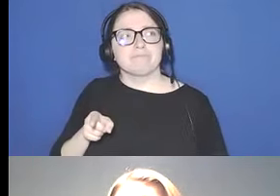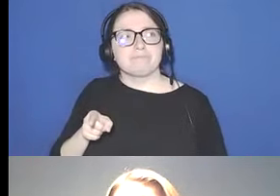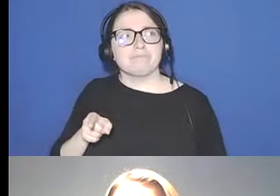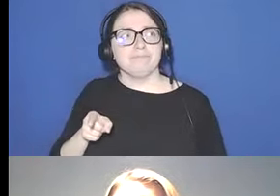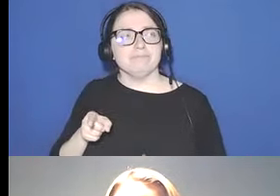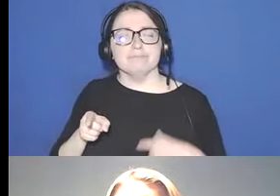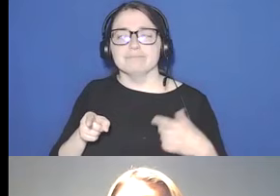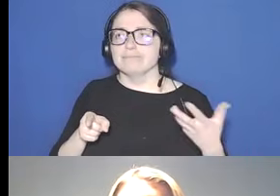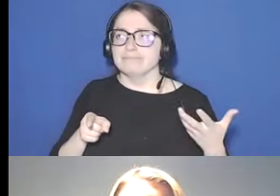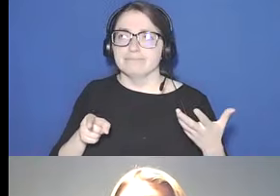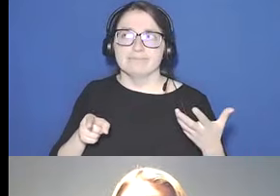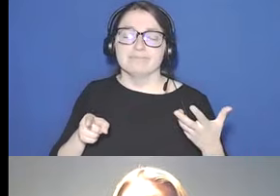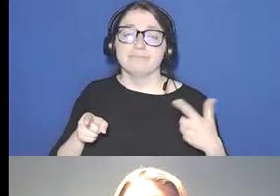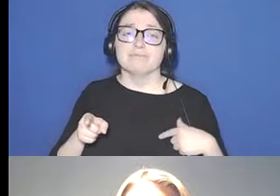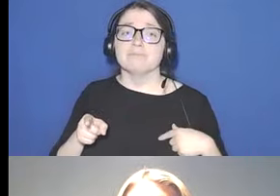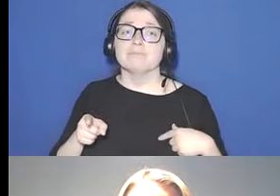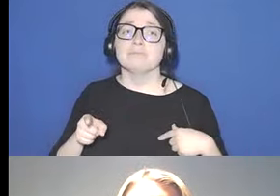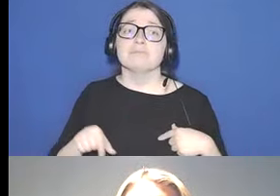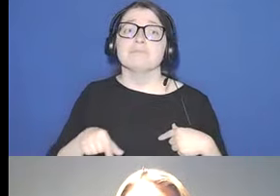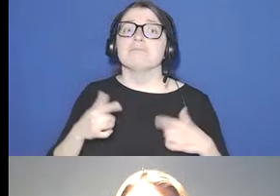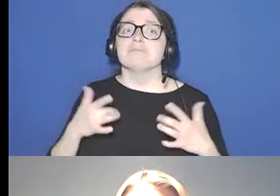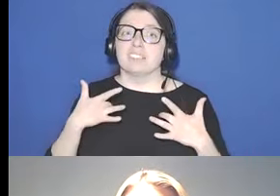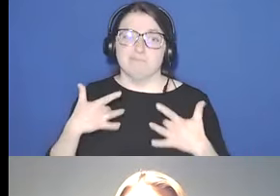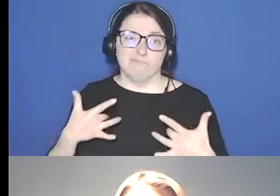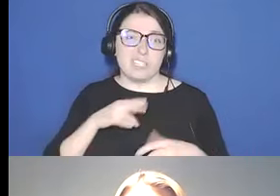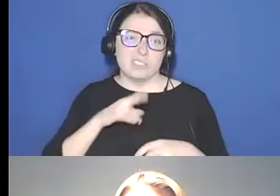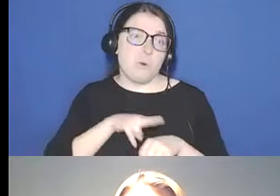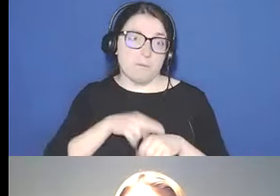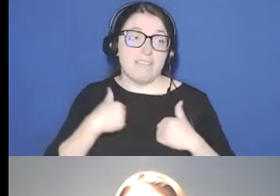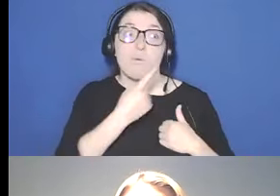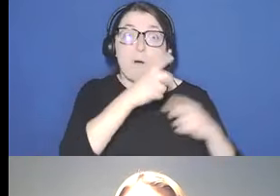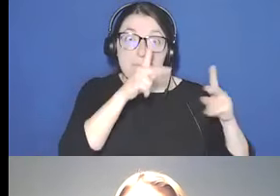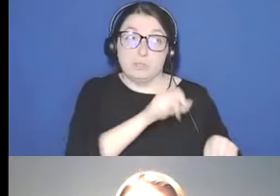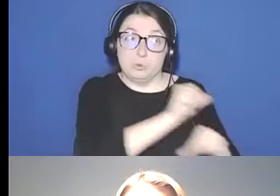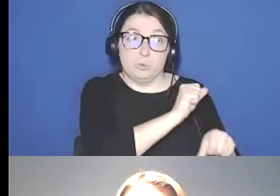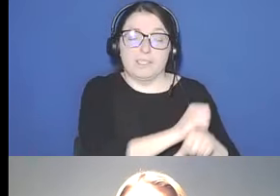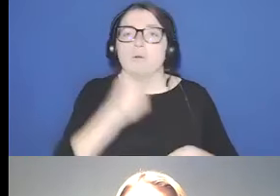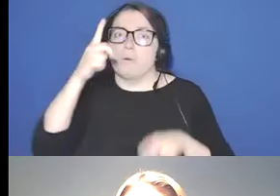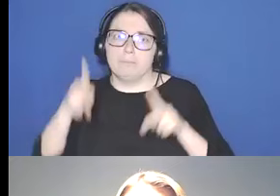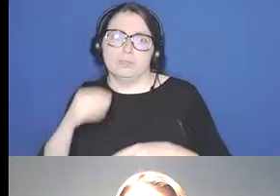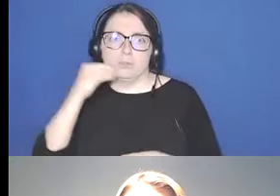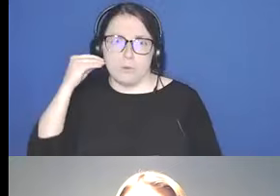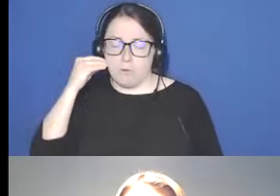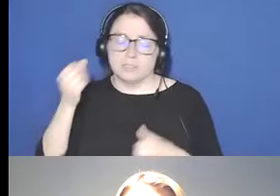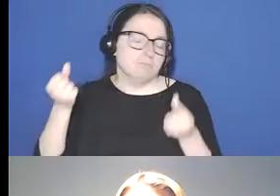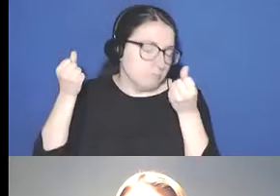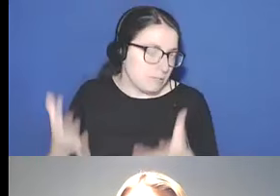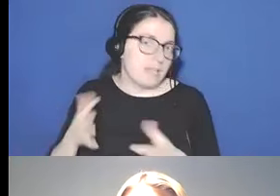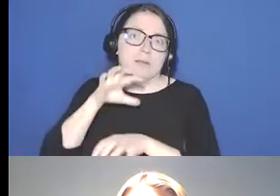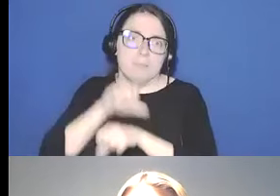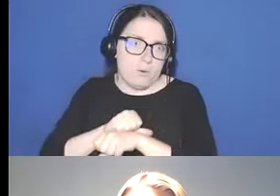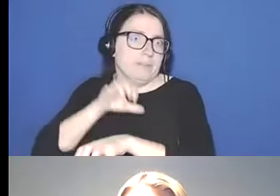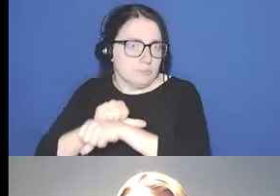normal to have one person that's working and one person at home, just because the amount of appointments that they have